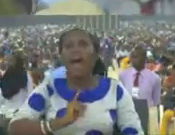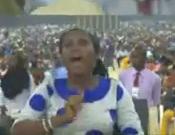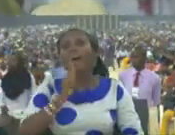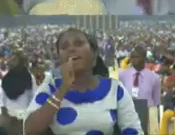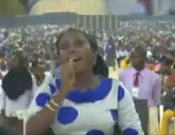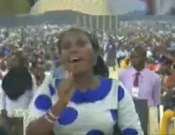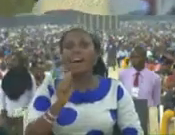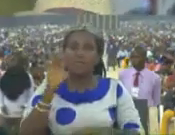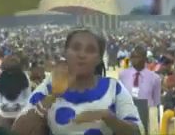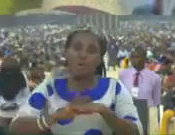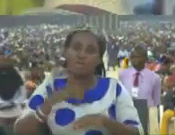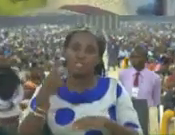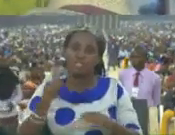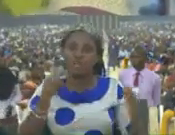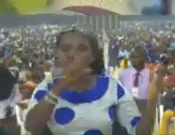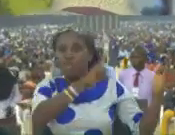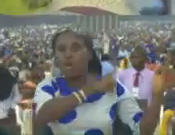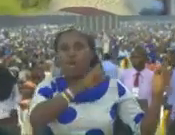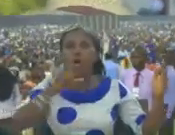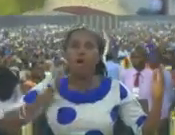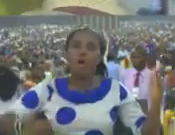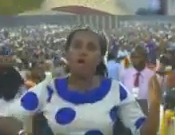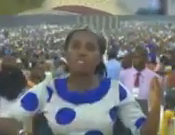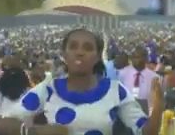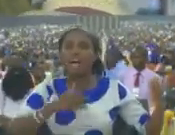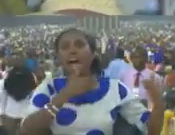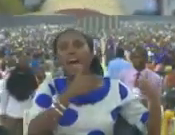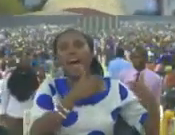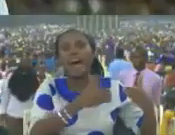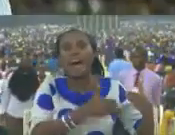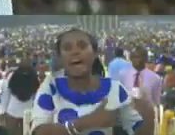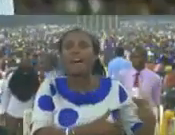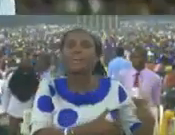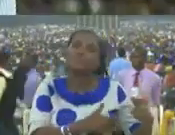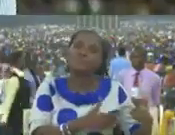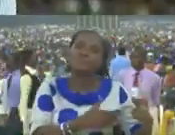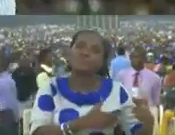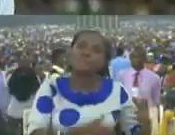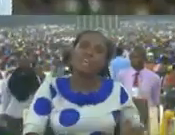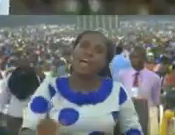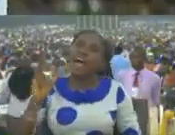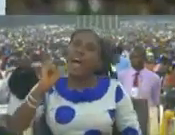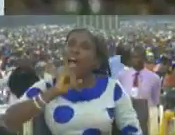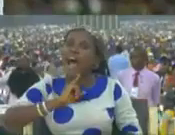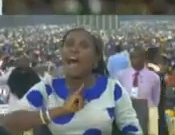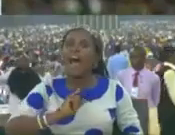I am on the Lord's side.